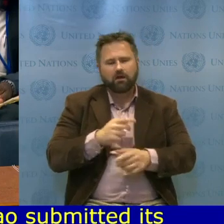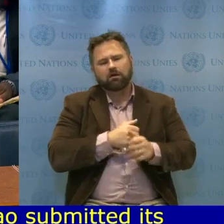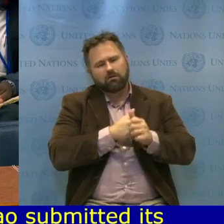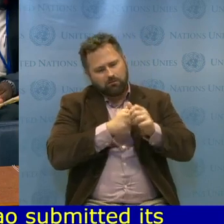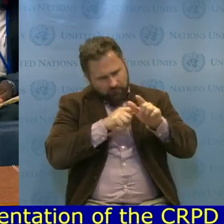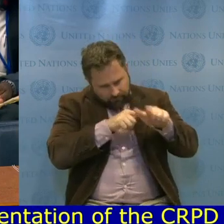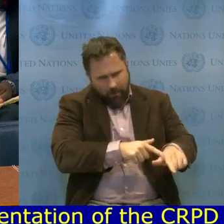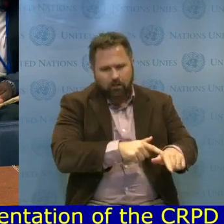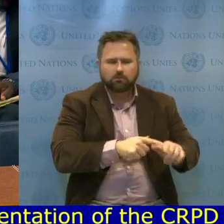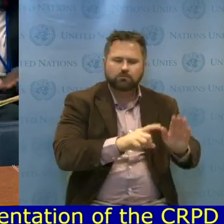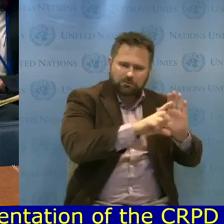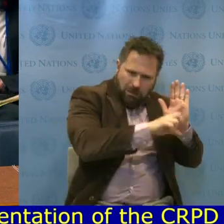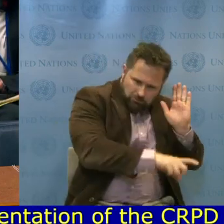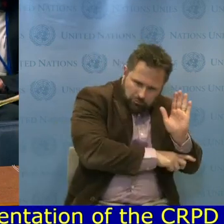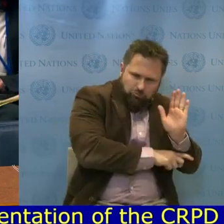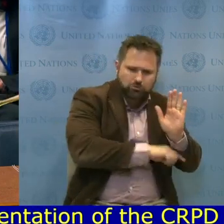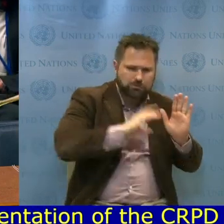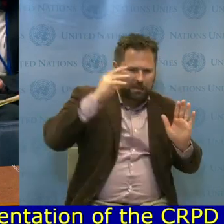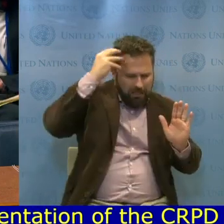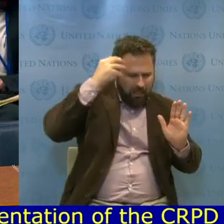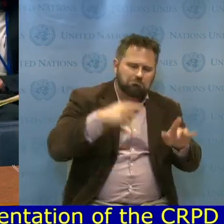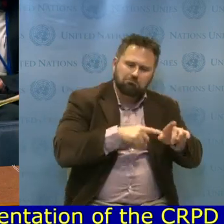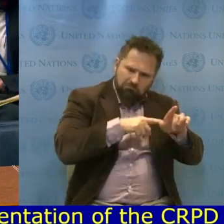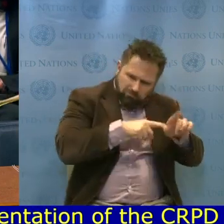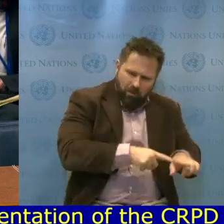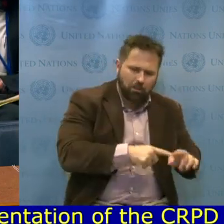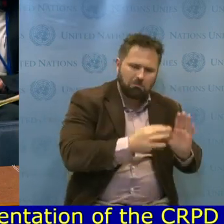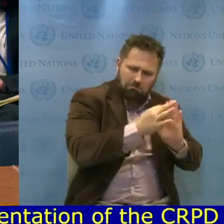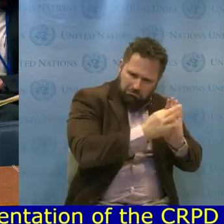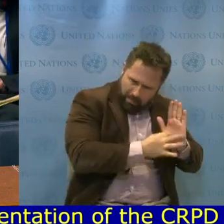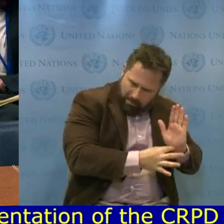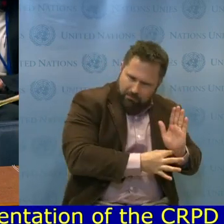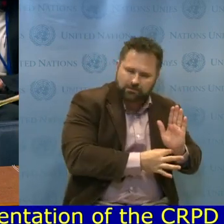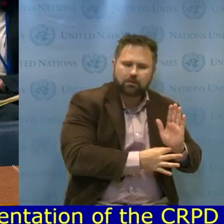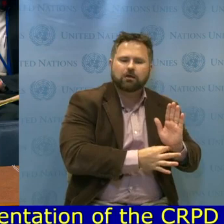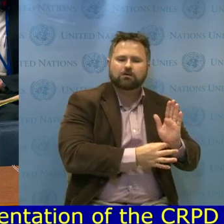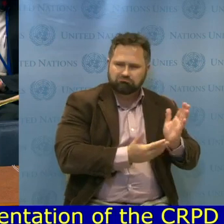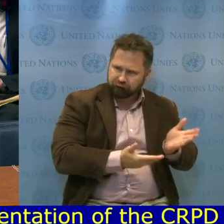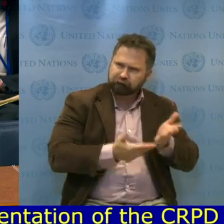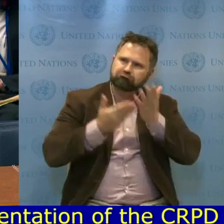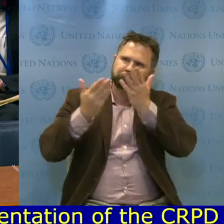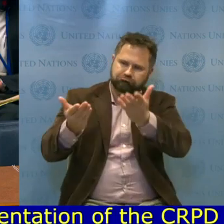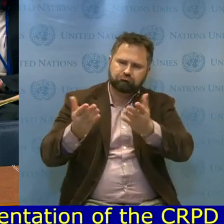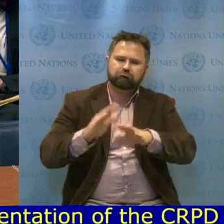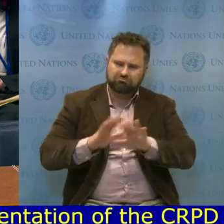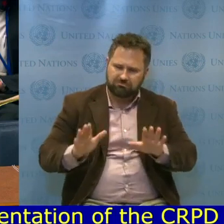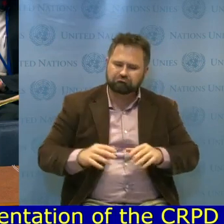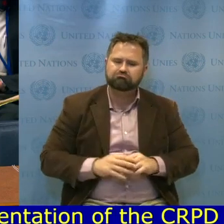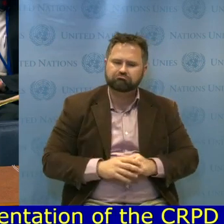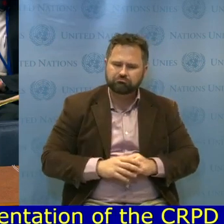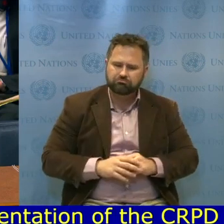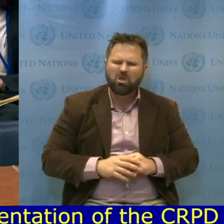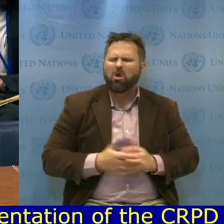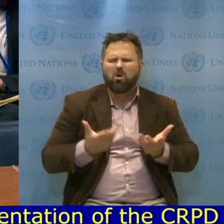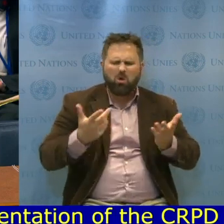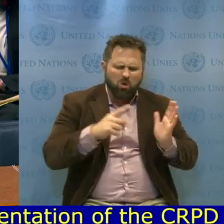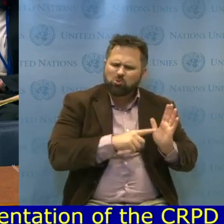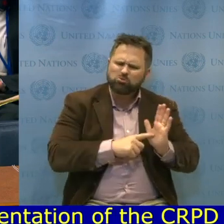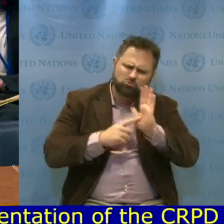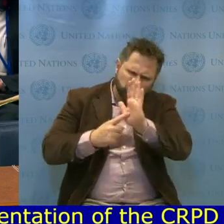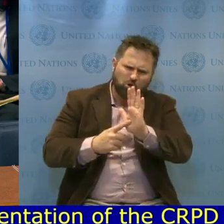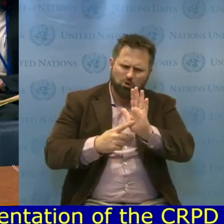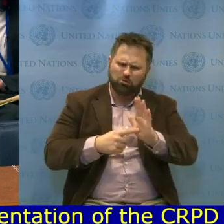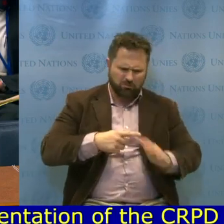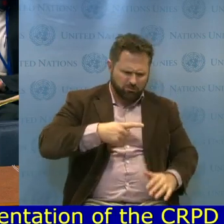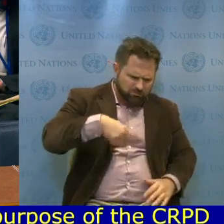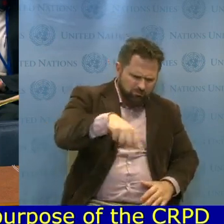related laws and objectives and policy, by highlighting the commitment and progress made by the